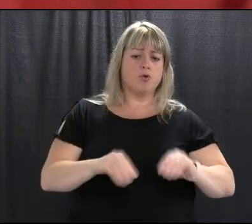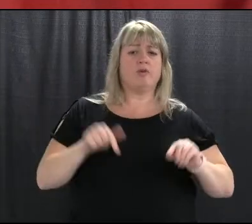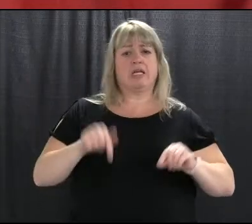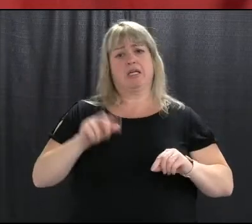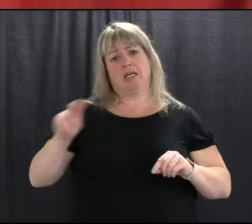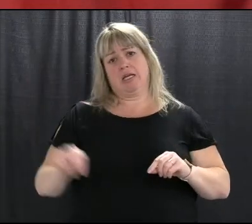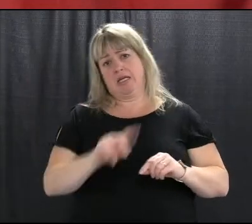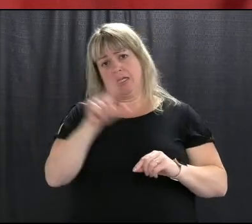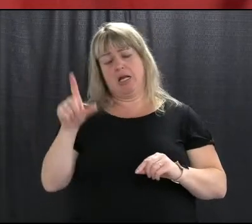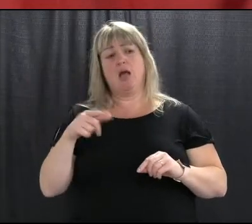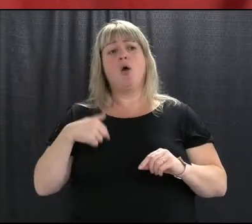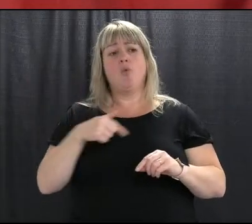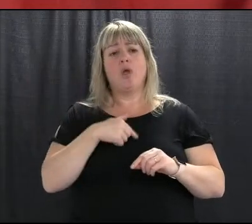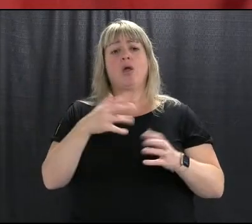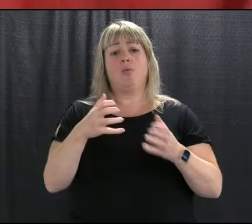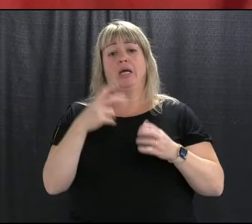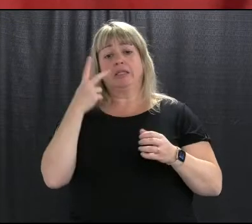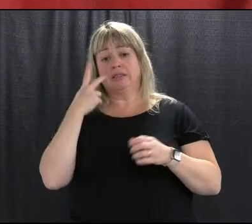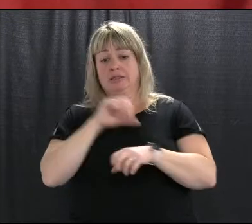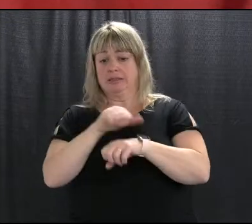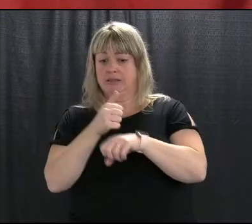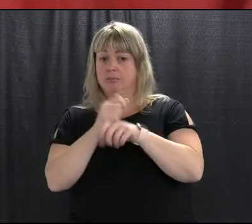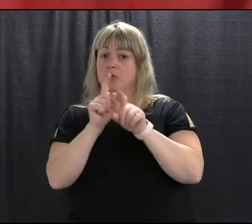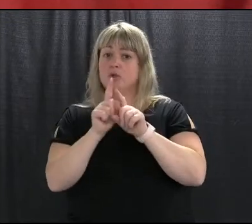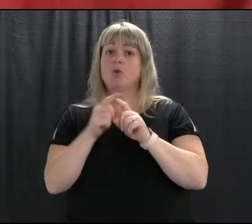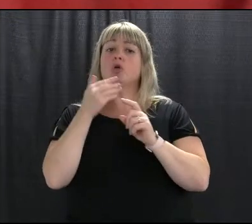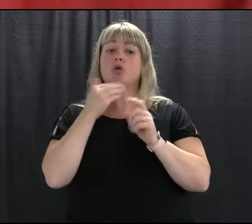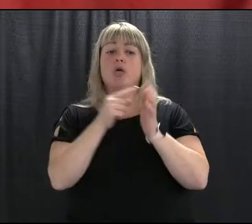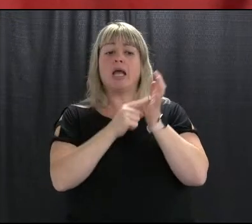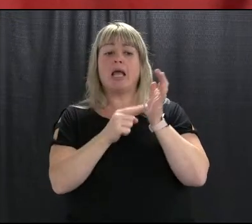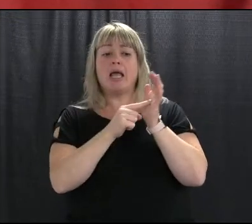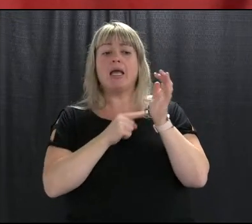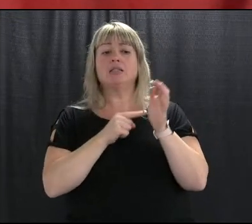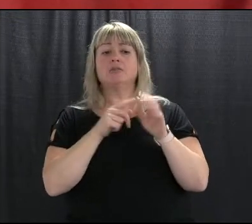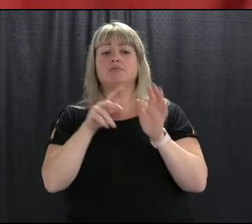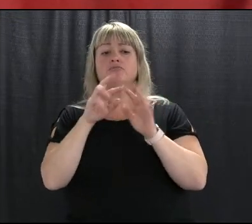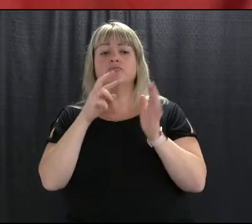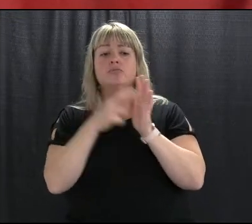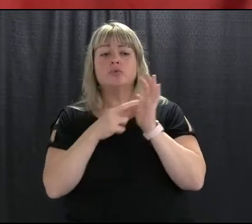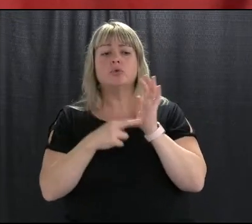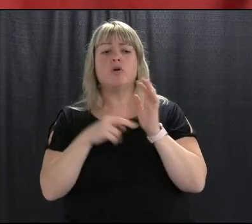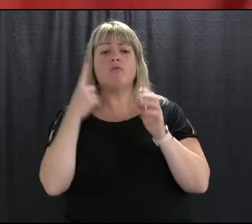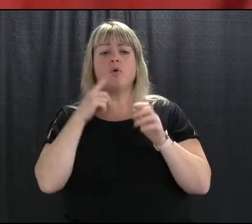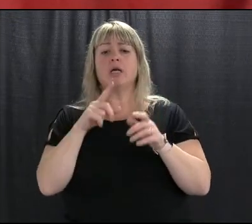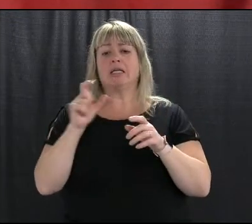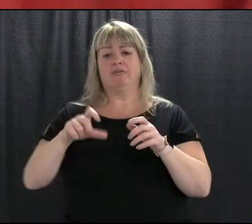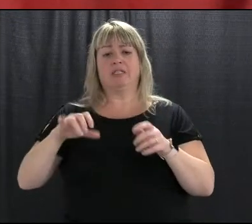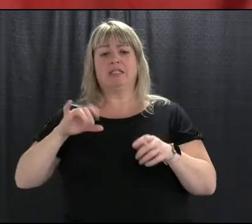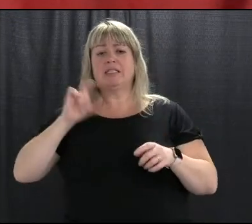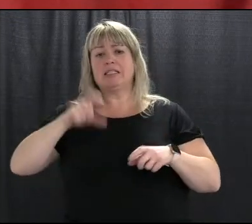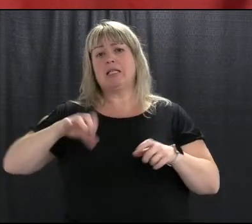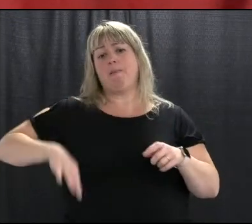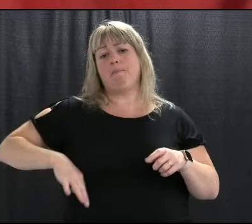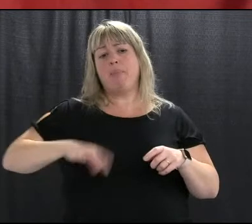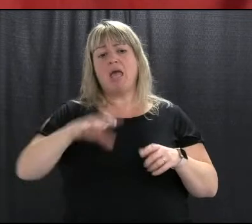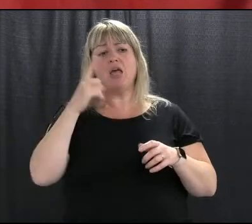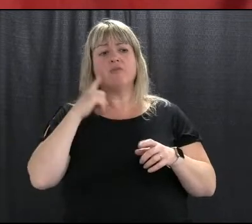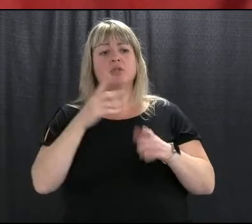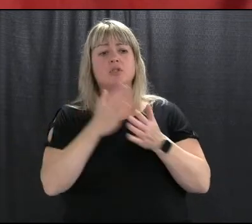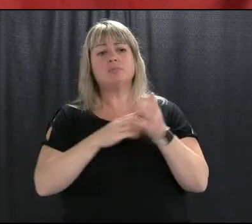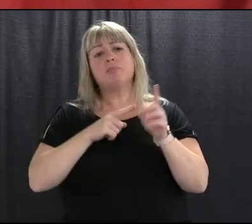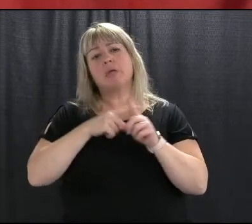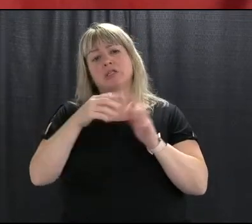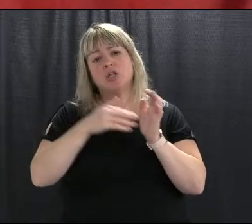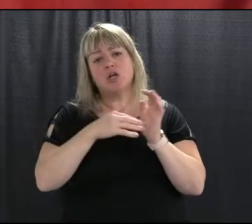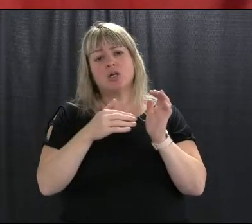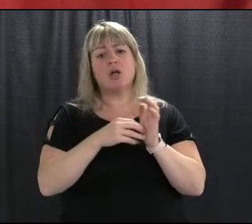to ensure there is a reasonable cancellation policy for fee-for-service specialists. We will also establish and maintain a list